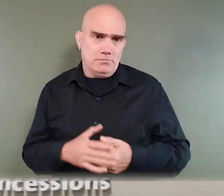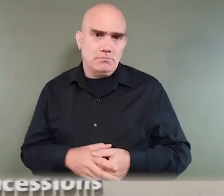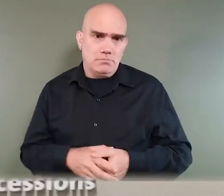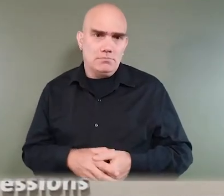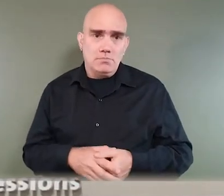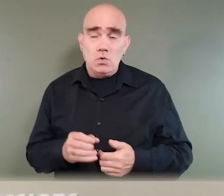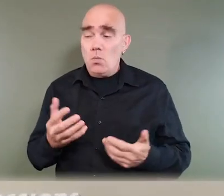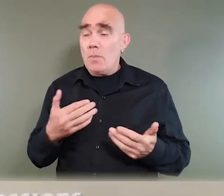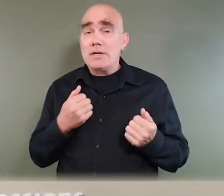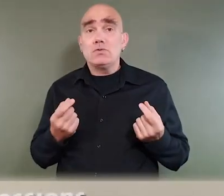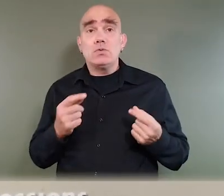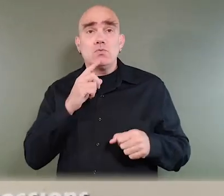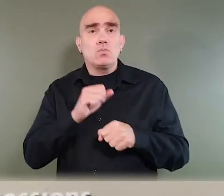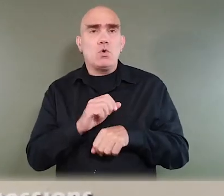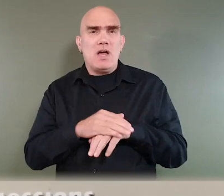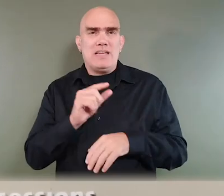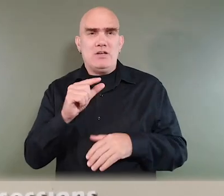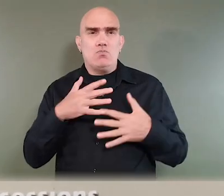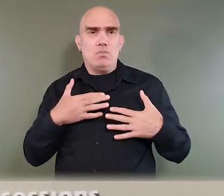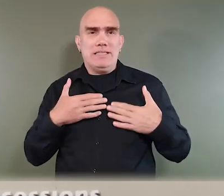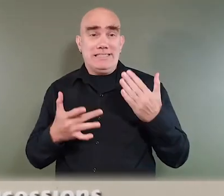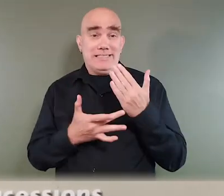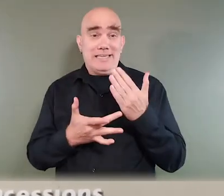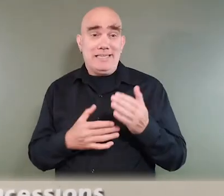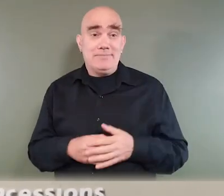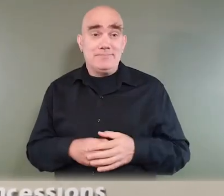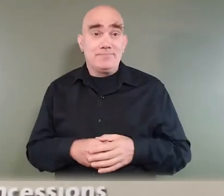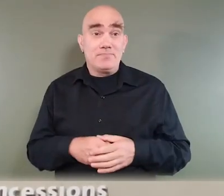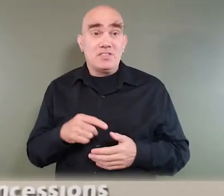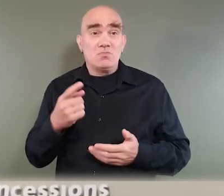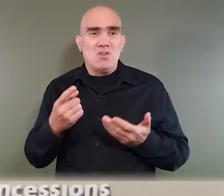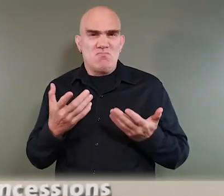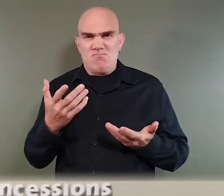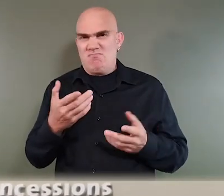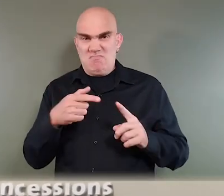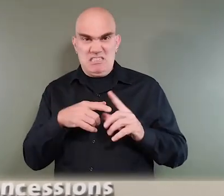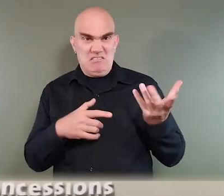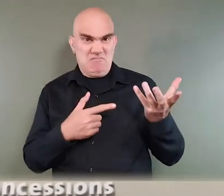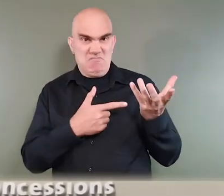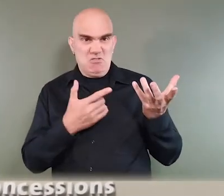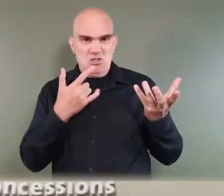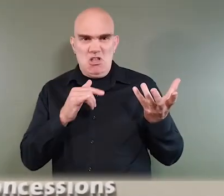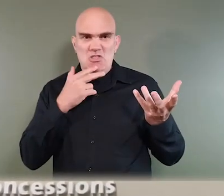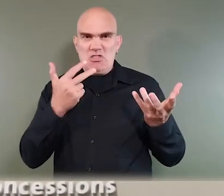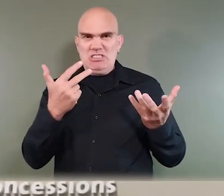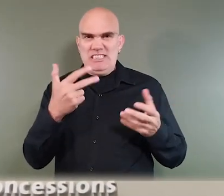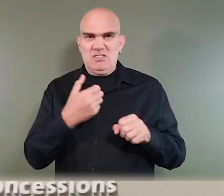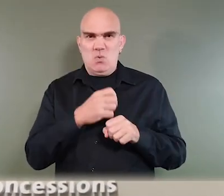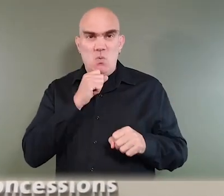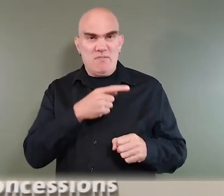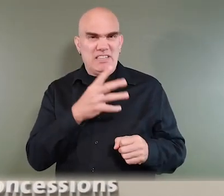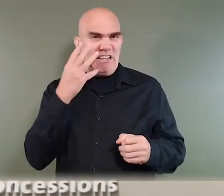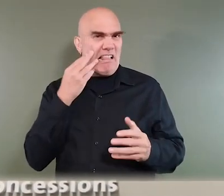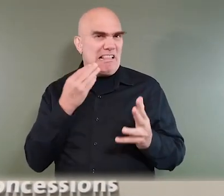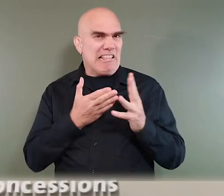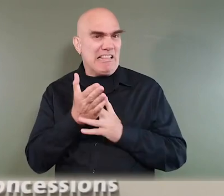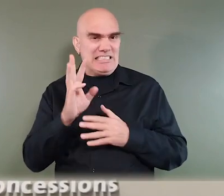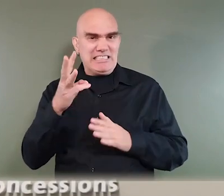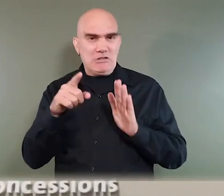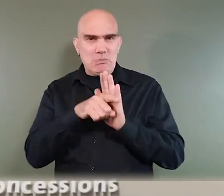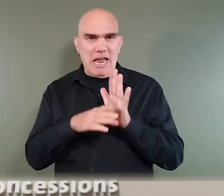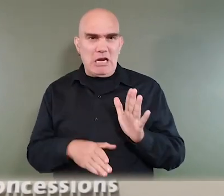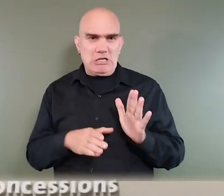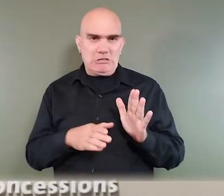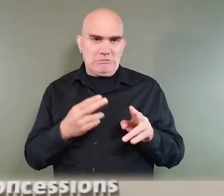little breathing technique. This one is probably 13 years old. It has been through 6th graders. It has